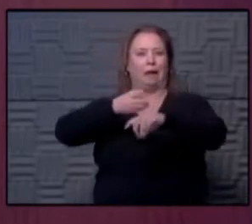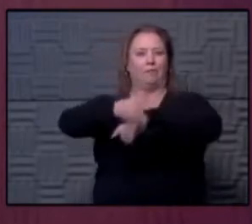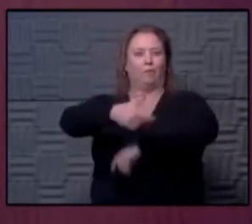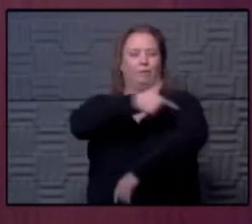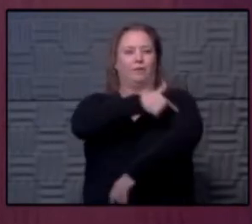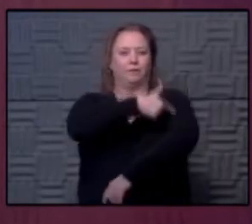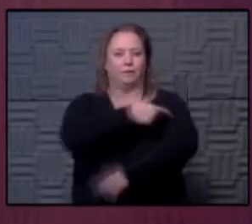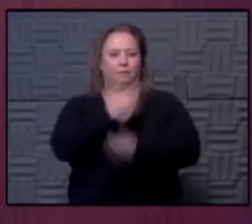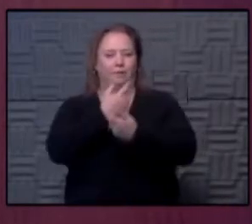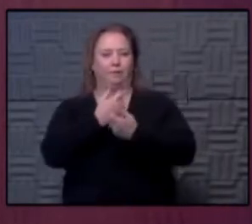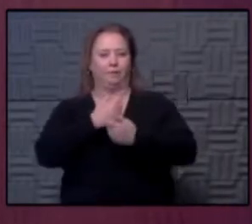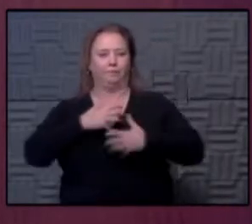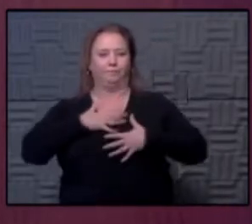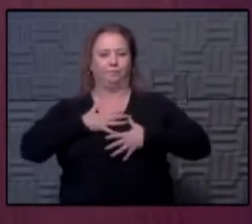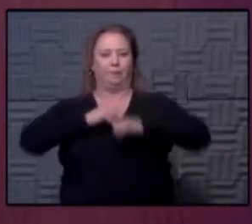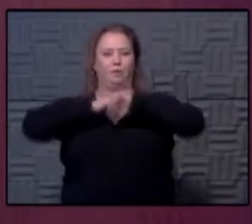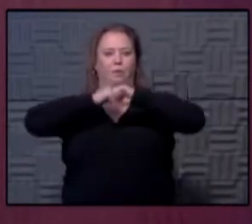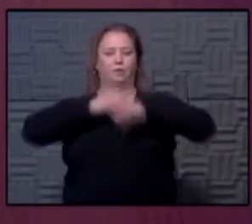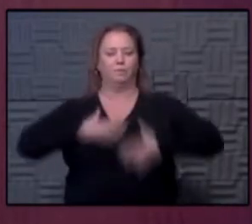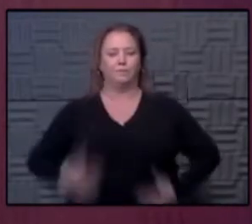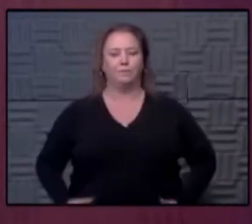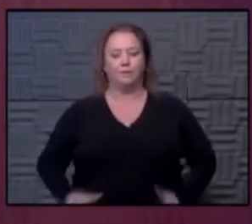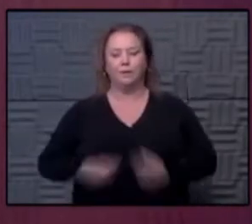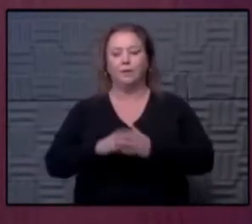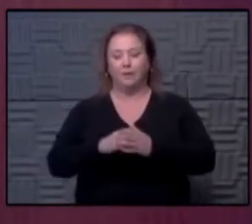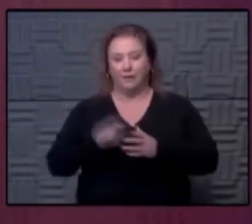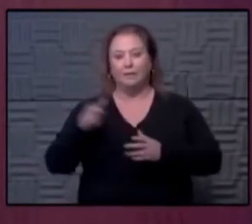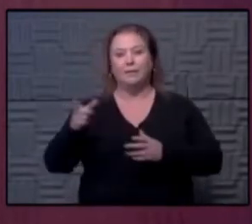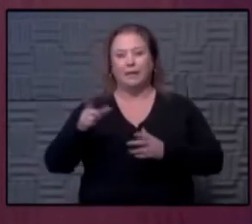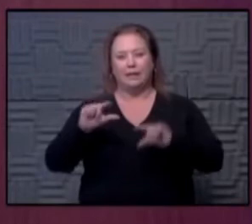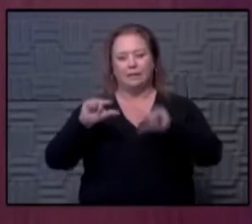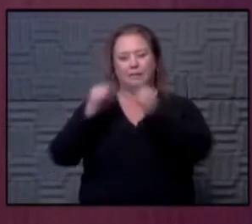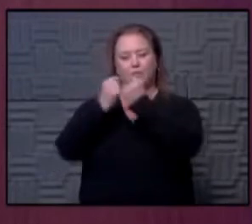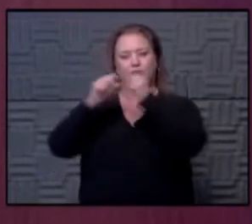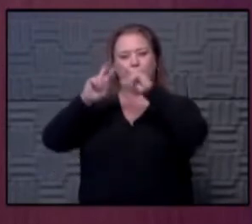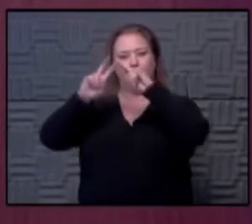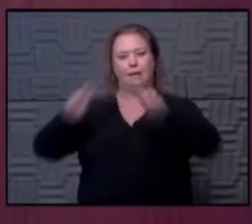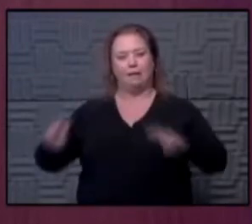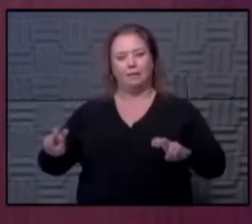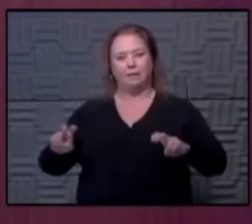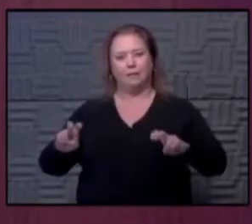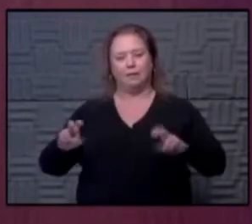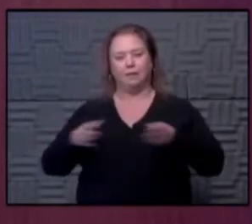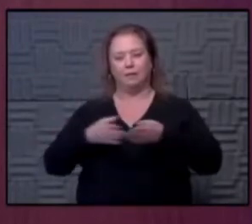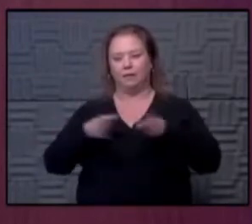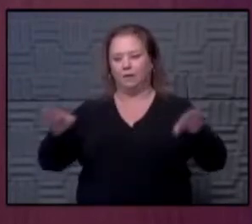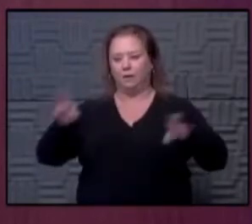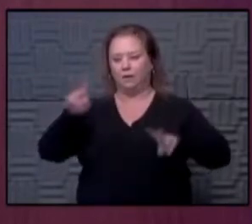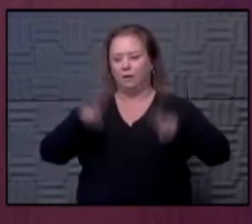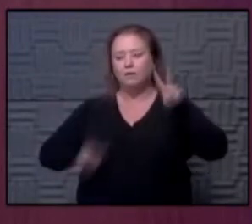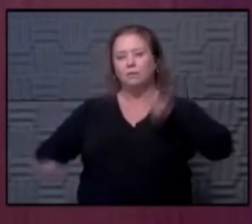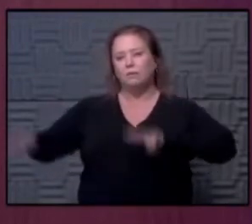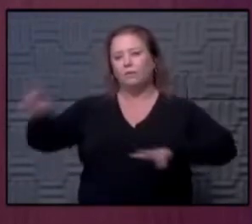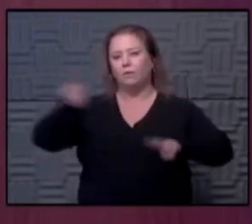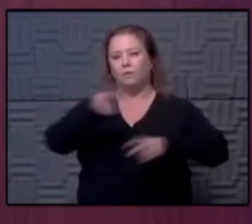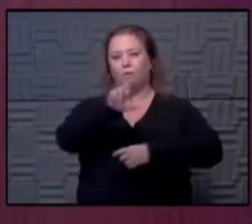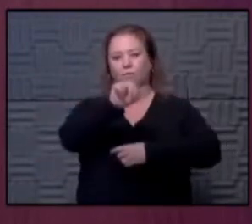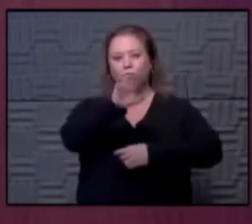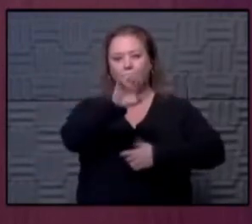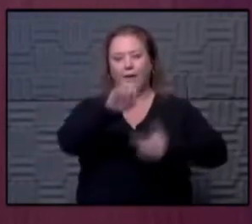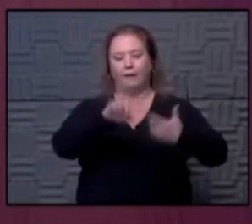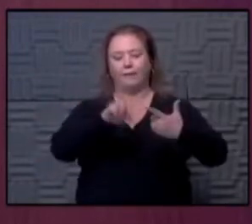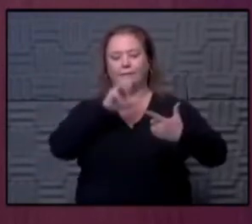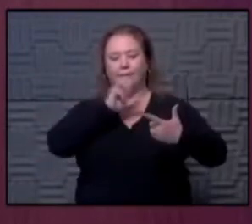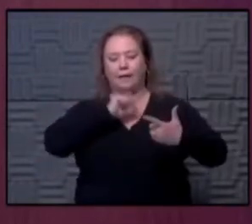quick the across the general population. So they did do subgroup analyses looking at across race and age